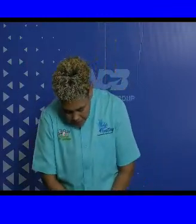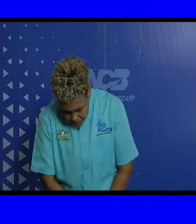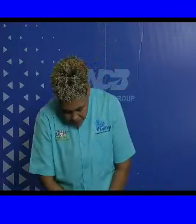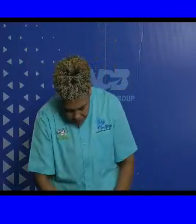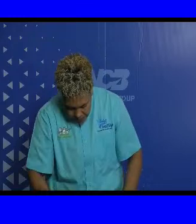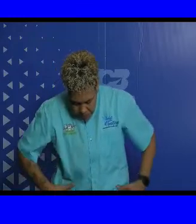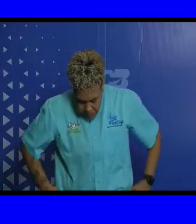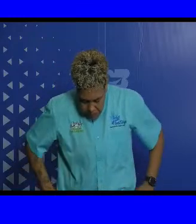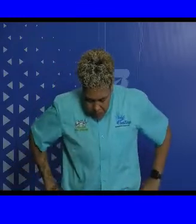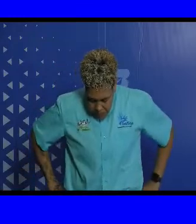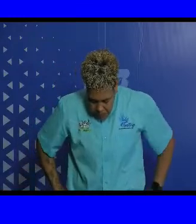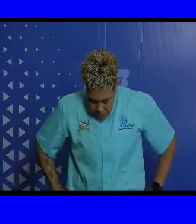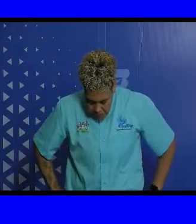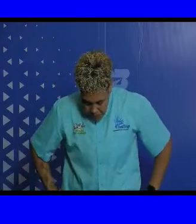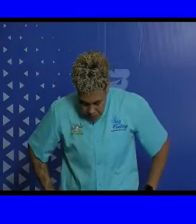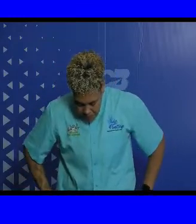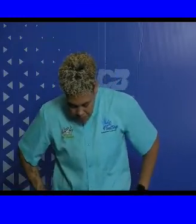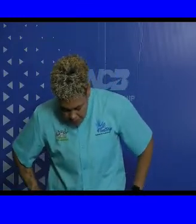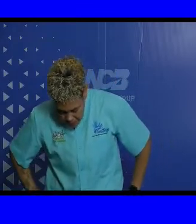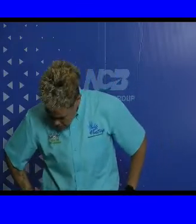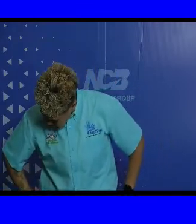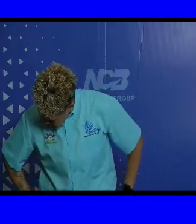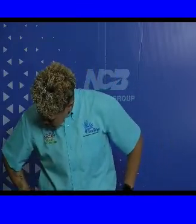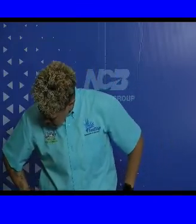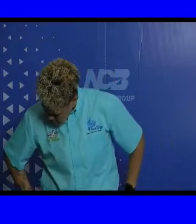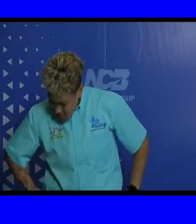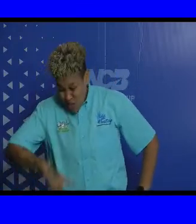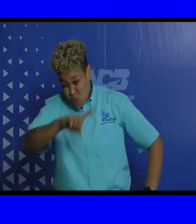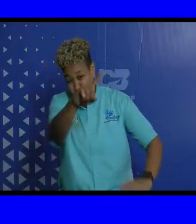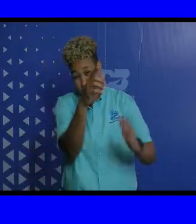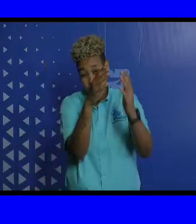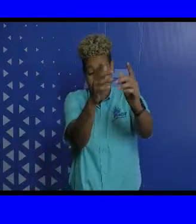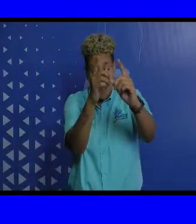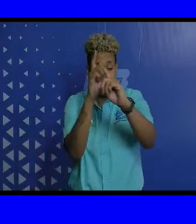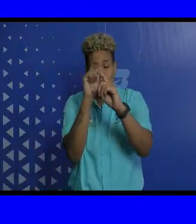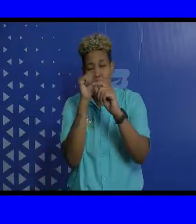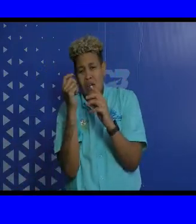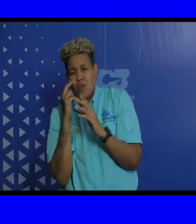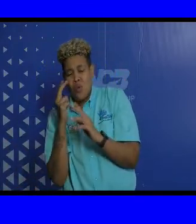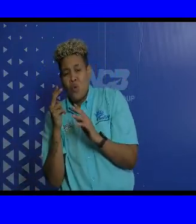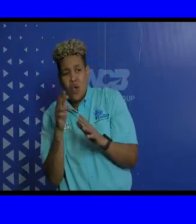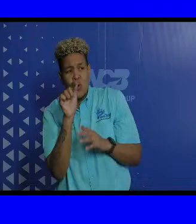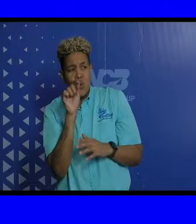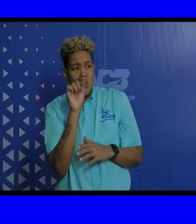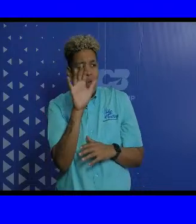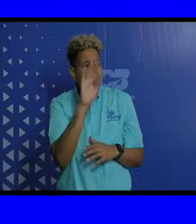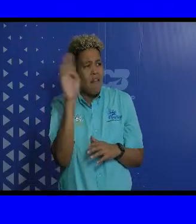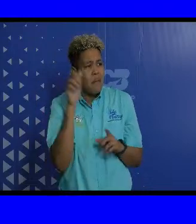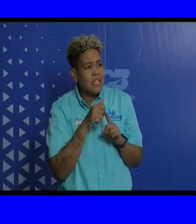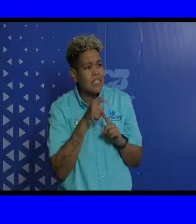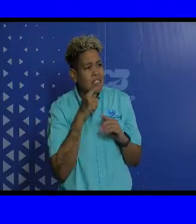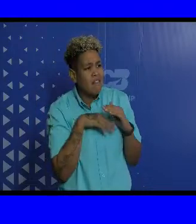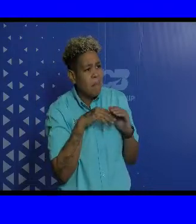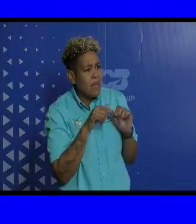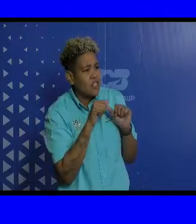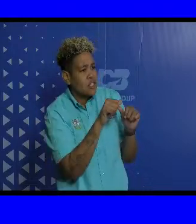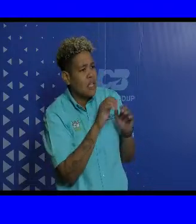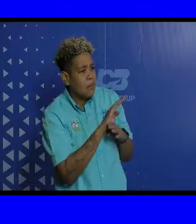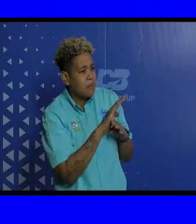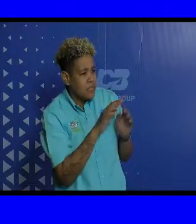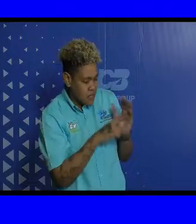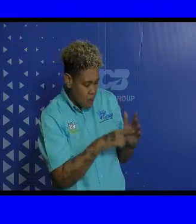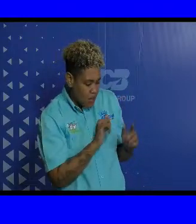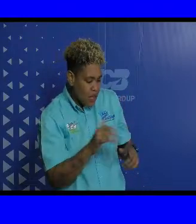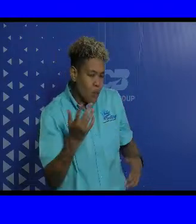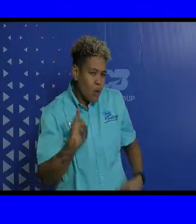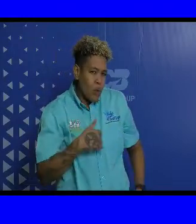So that's kind of one way of looking at it. The other way of looking, so it's around 25 billion would be that base sustainable business model, and